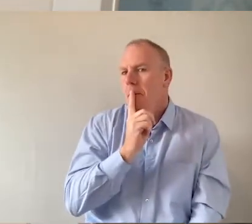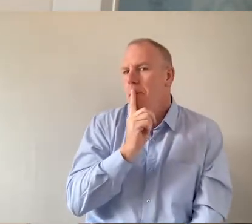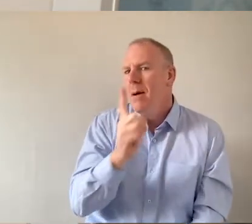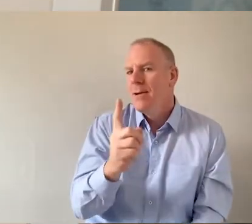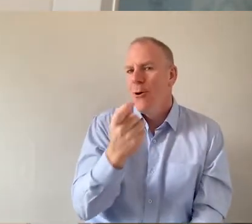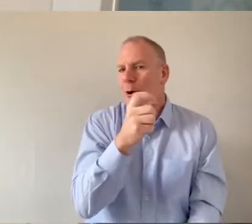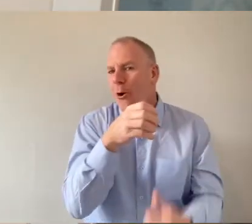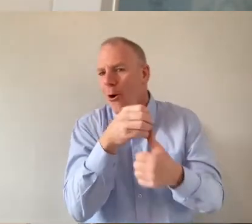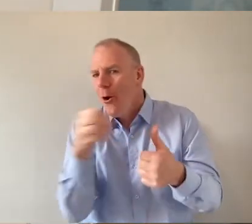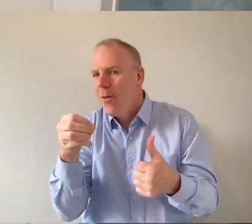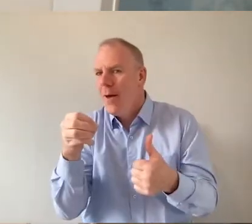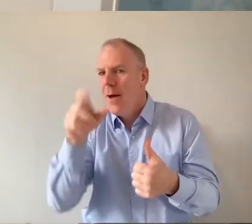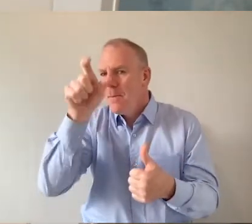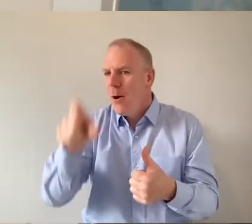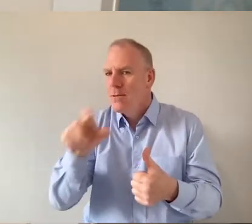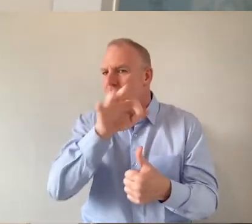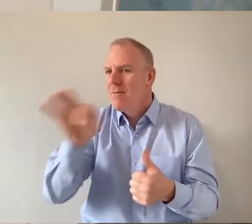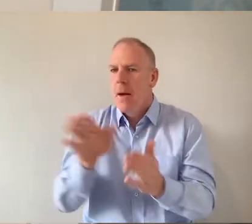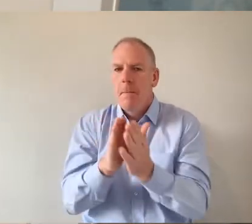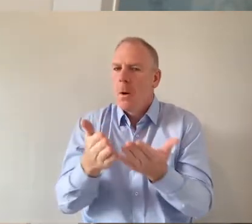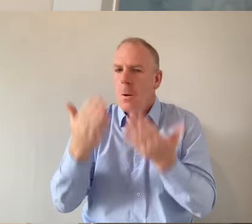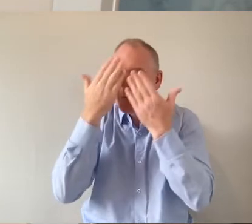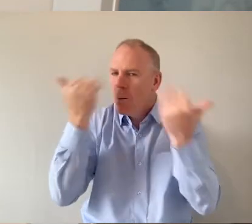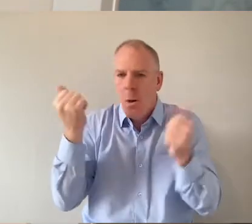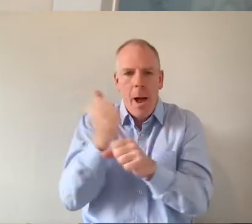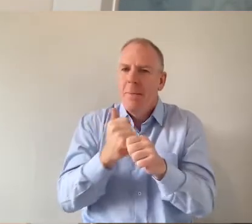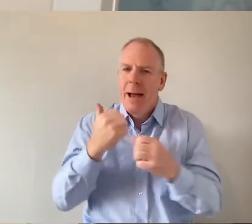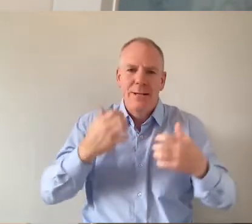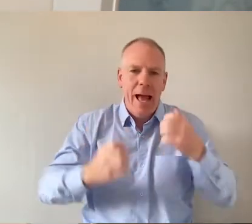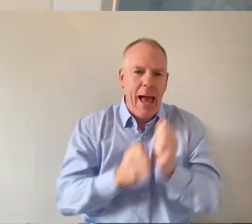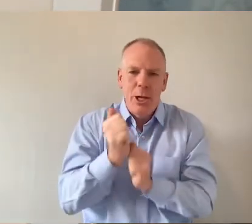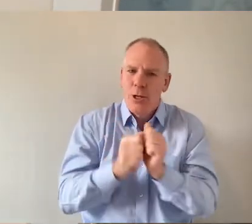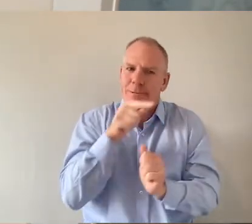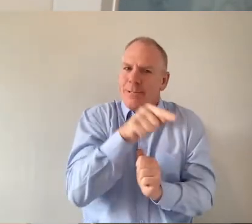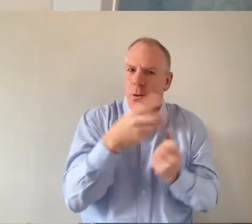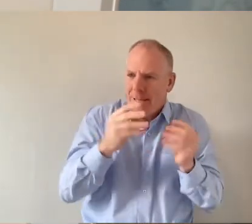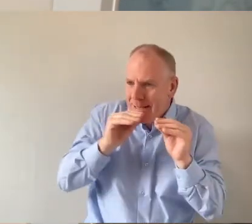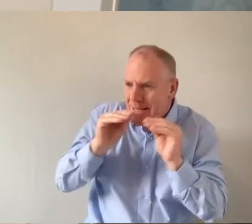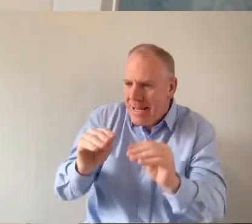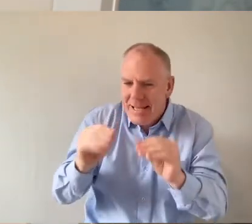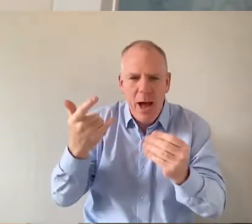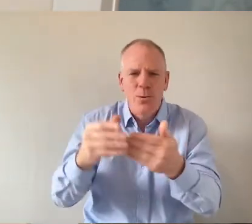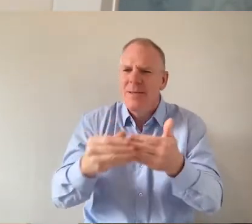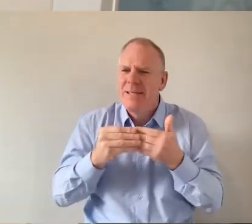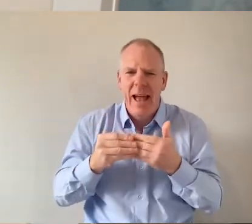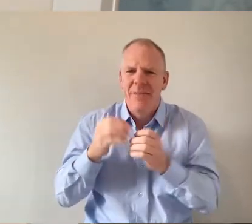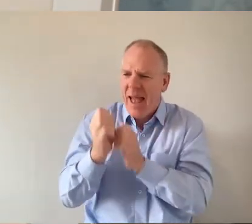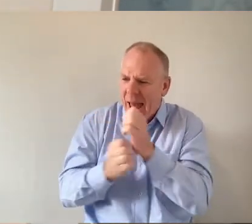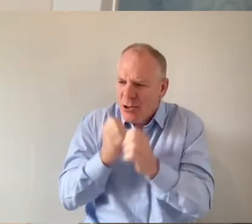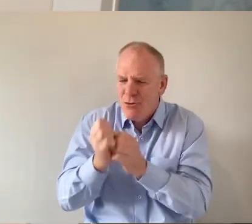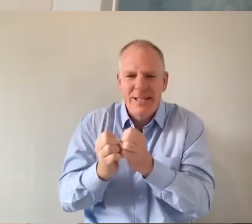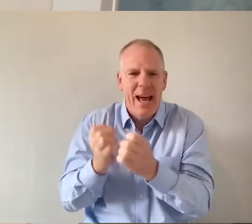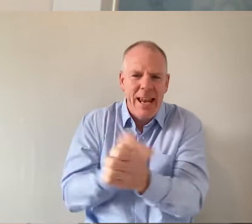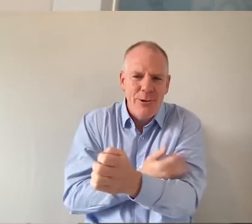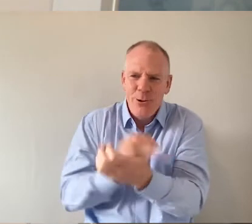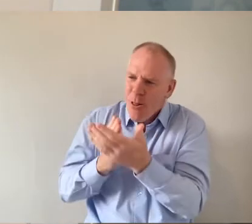another character in the book doesn't really know much about energy. And Alina is trying to teach him how to save energy the whole way through. But